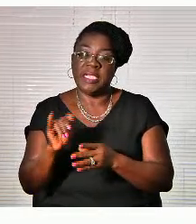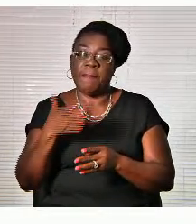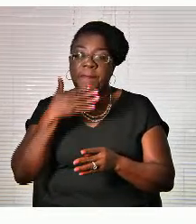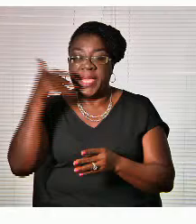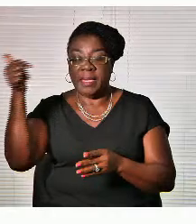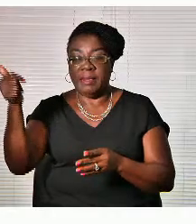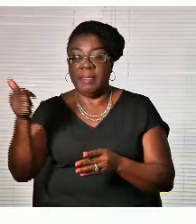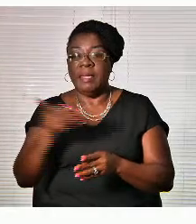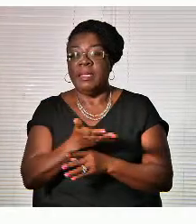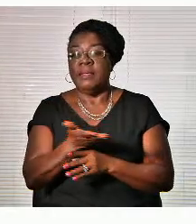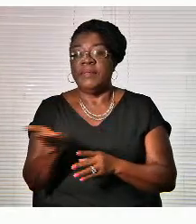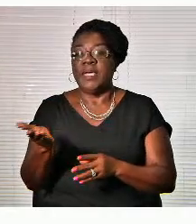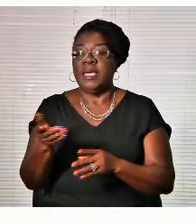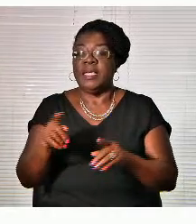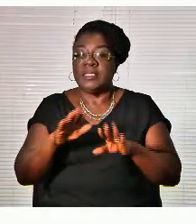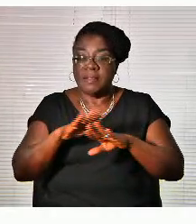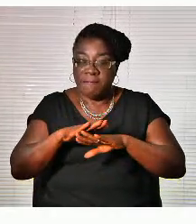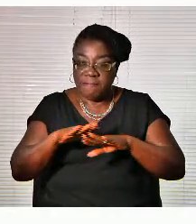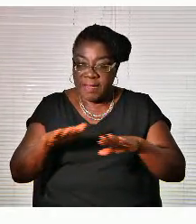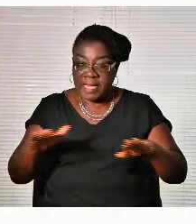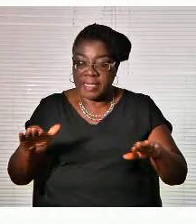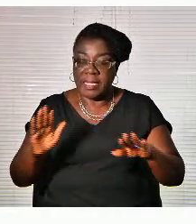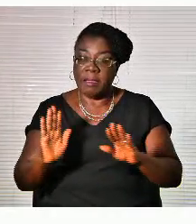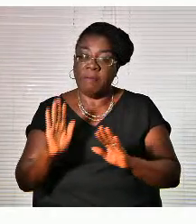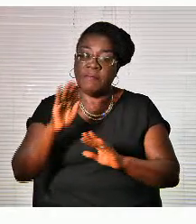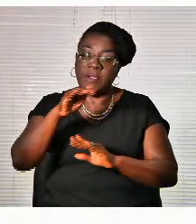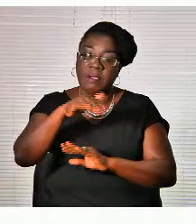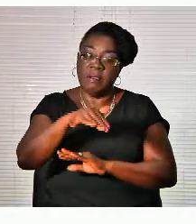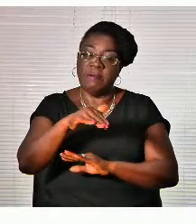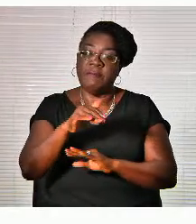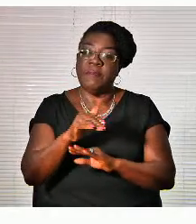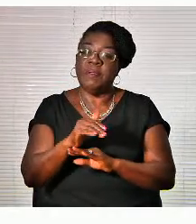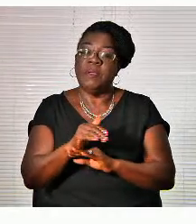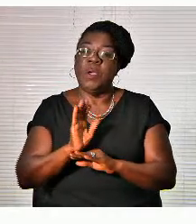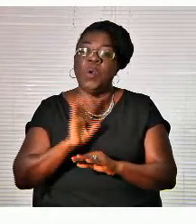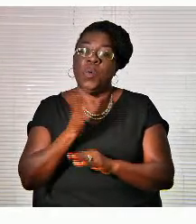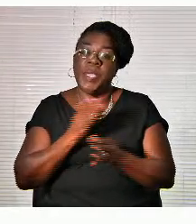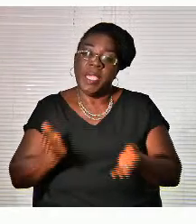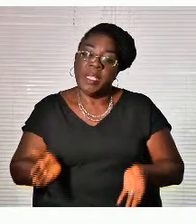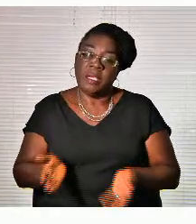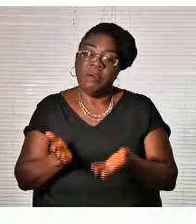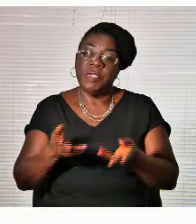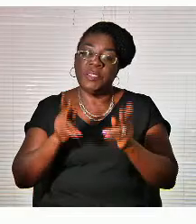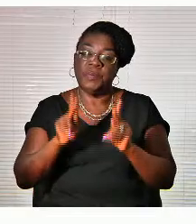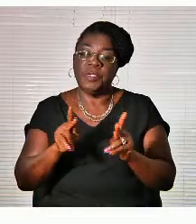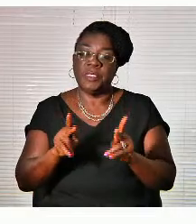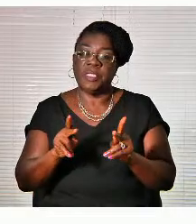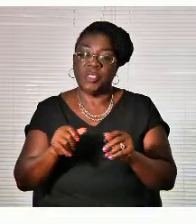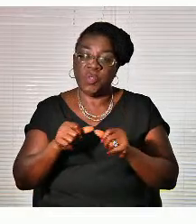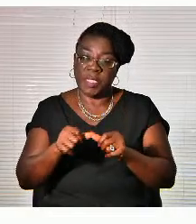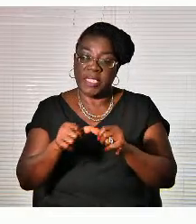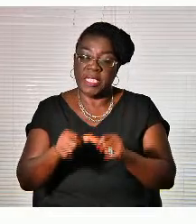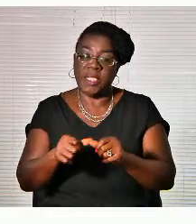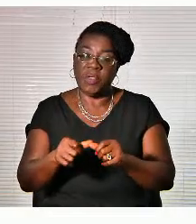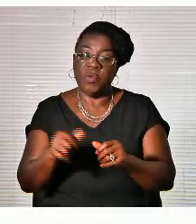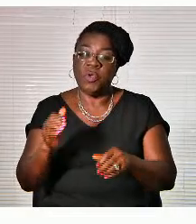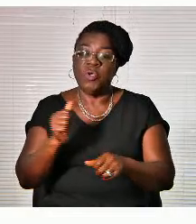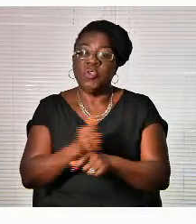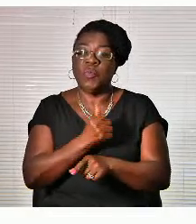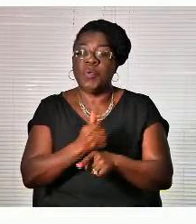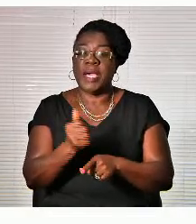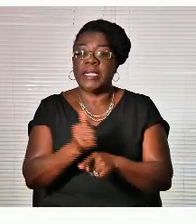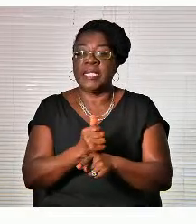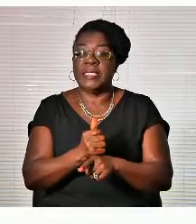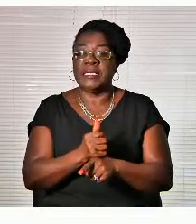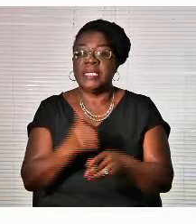There is clear flattening of the curve. We encourage residents to continue to practice the